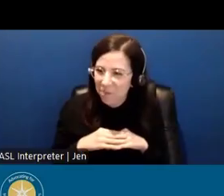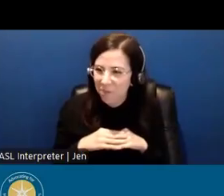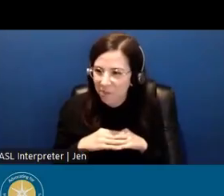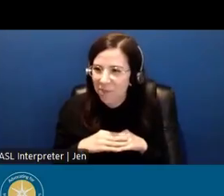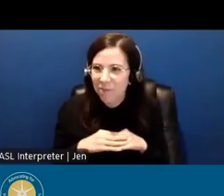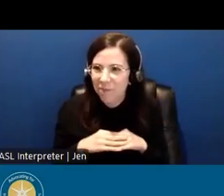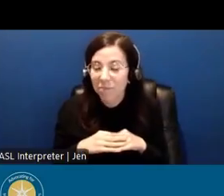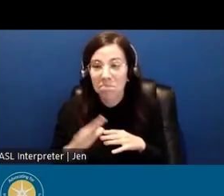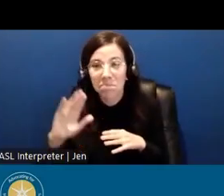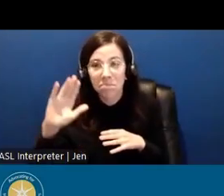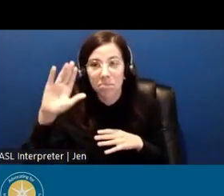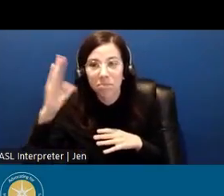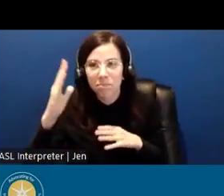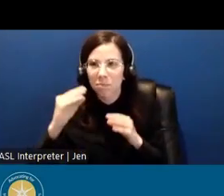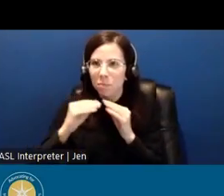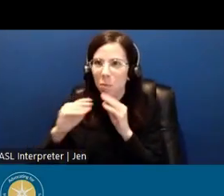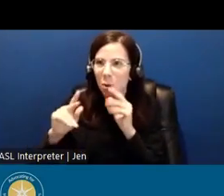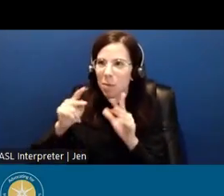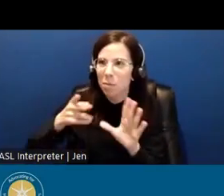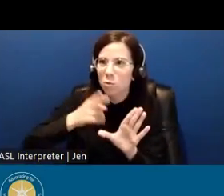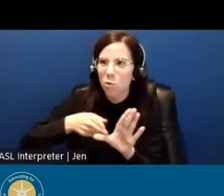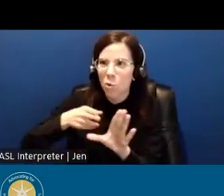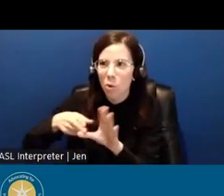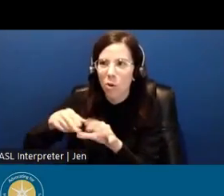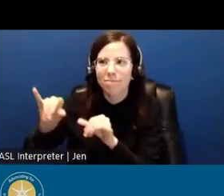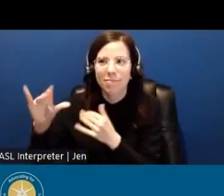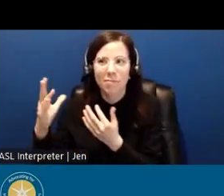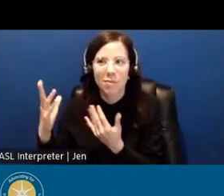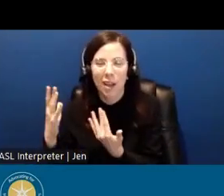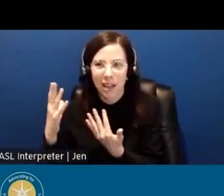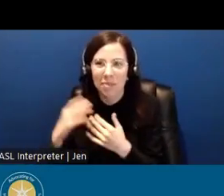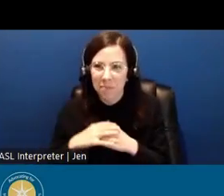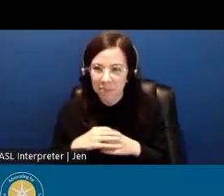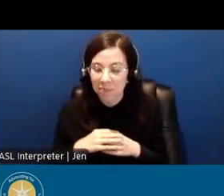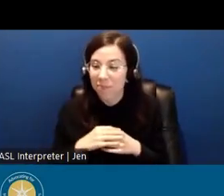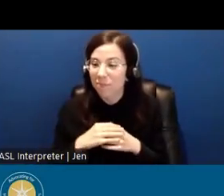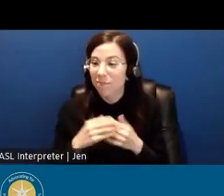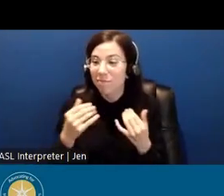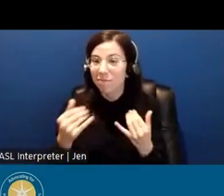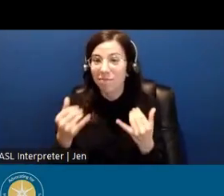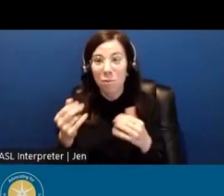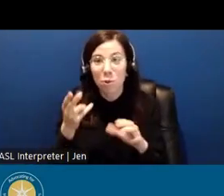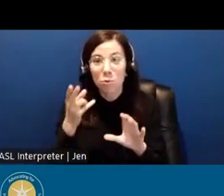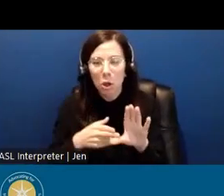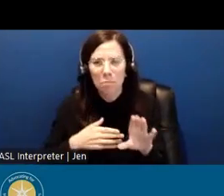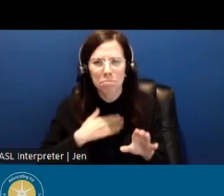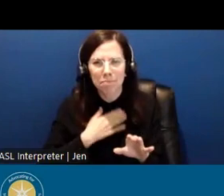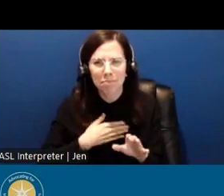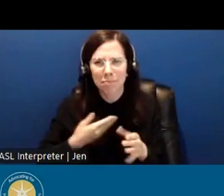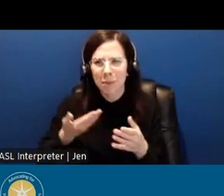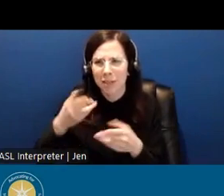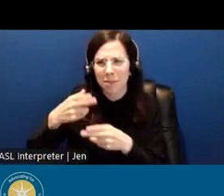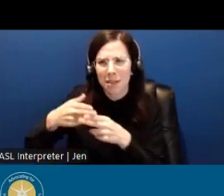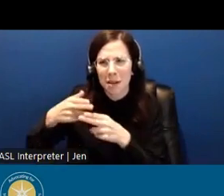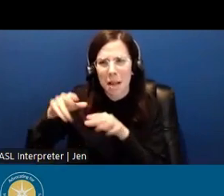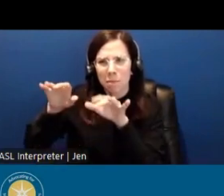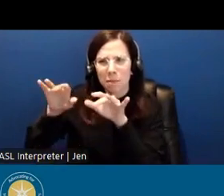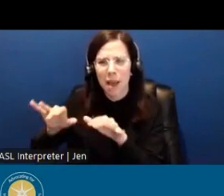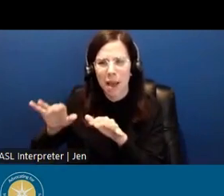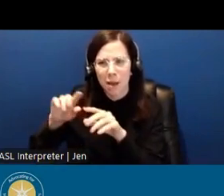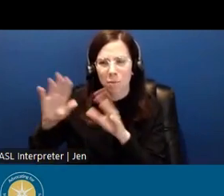Looks like we have a few more people joining. As you're joining us, if you'd like to introduce yourself in the chats,